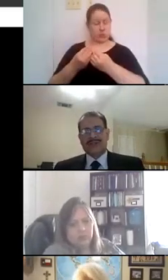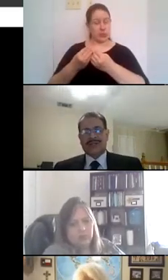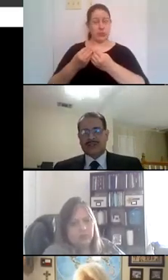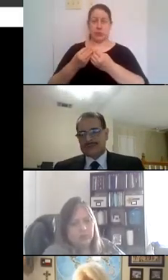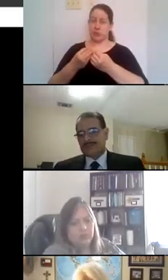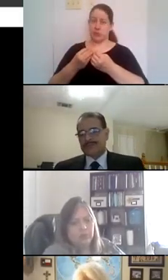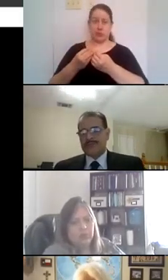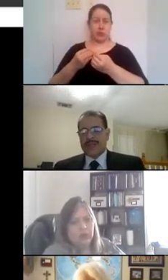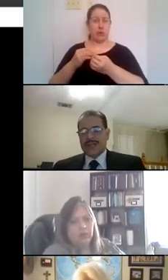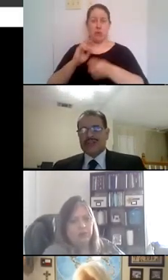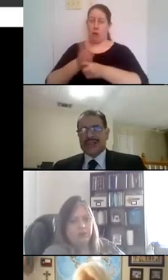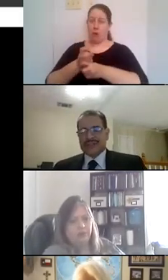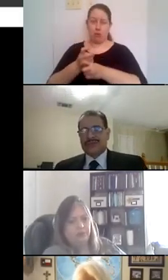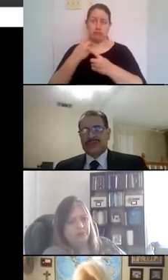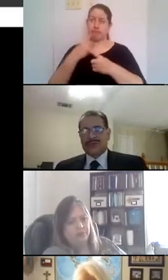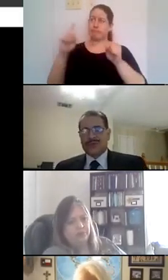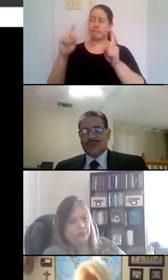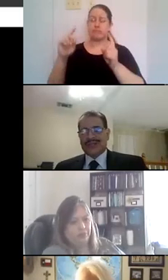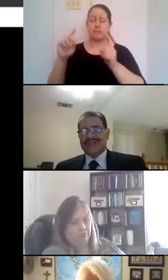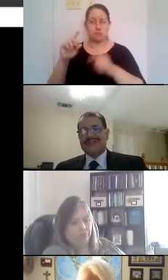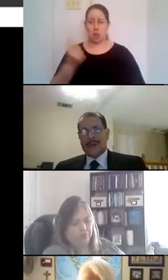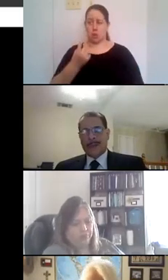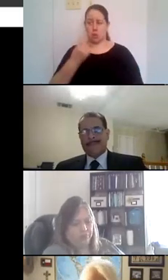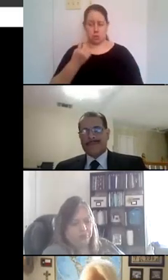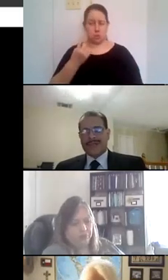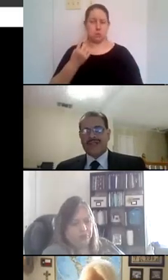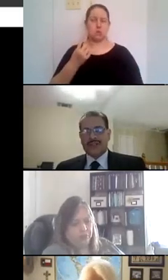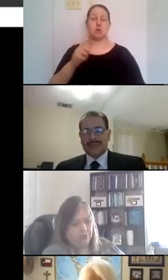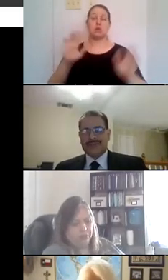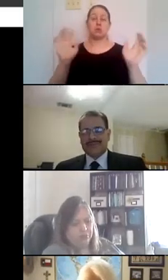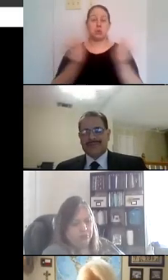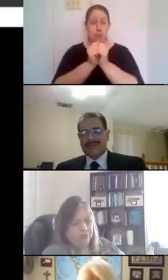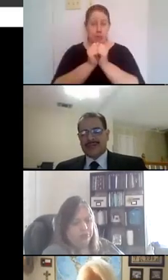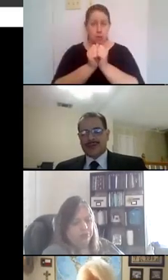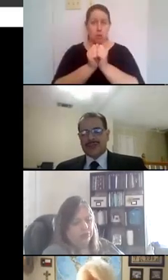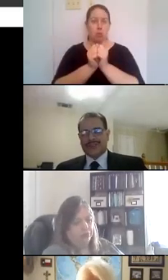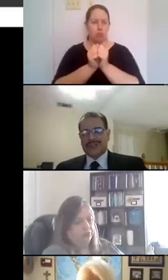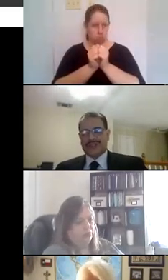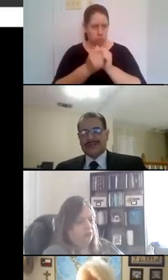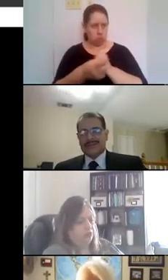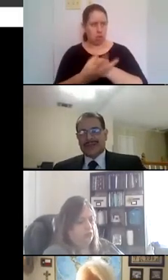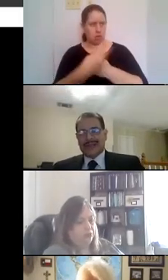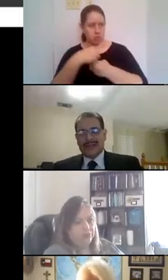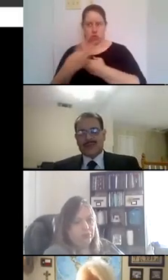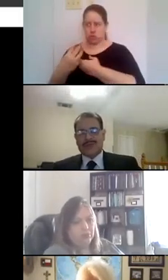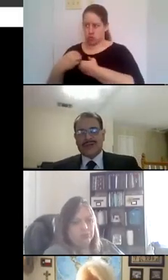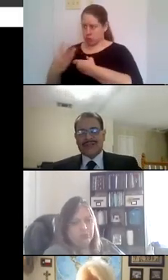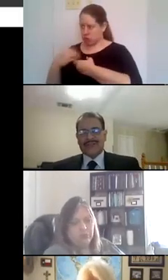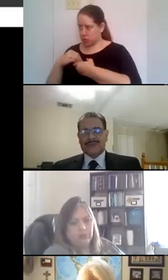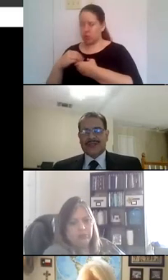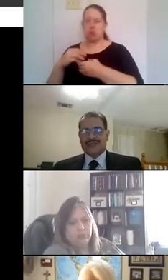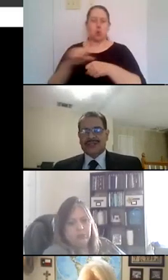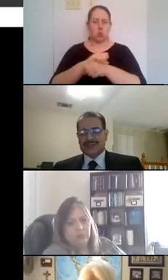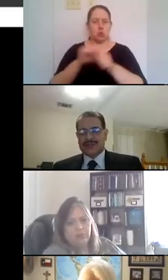accomplish alone. Together, we can contribute, work together, and provide